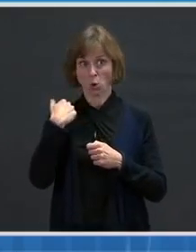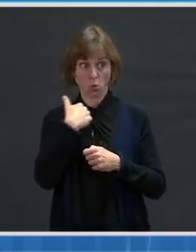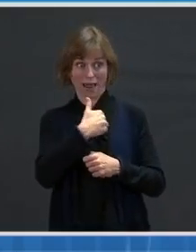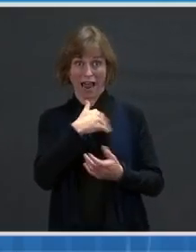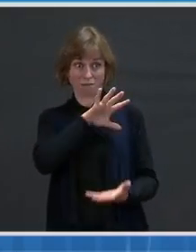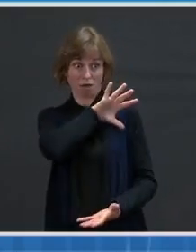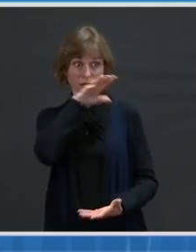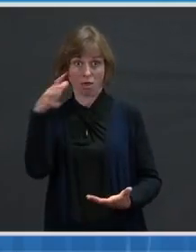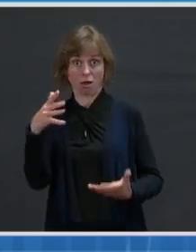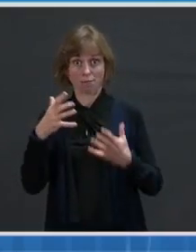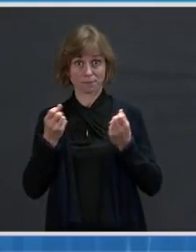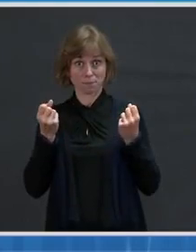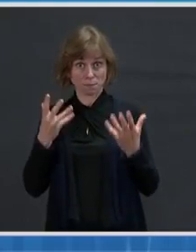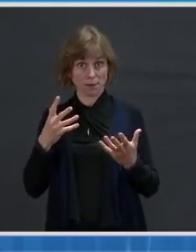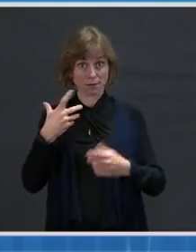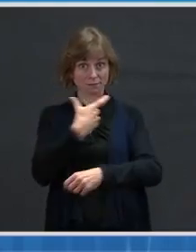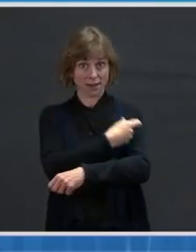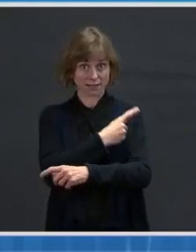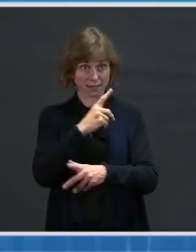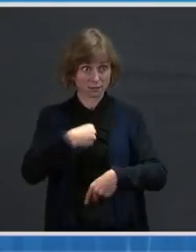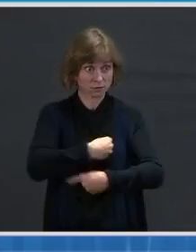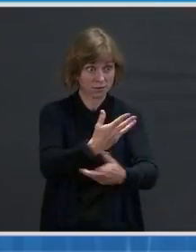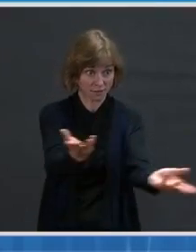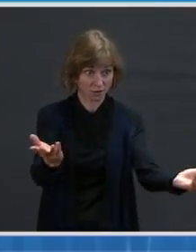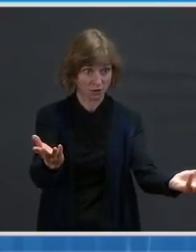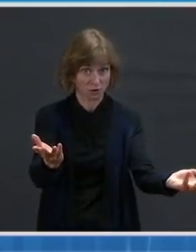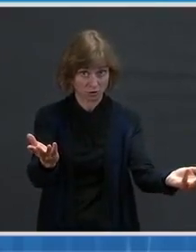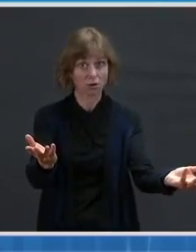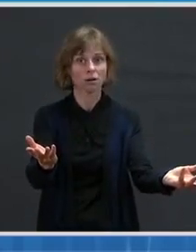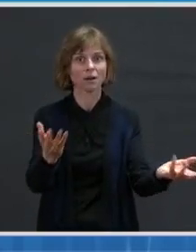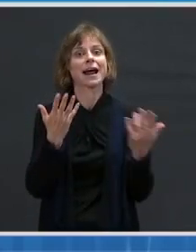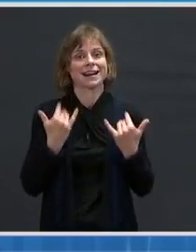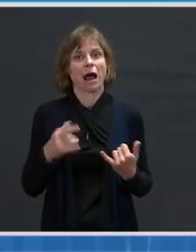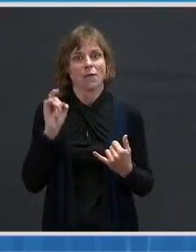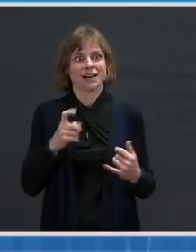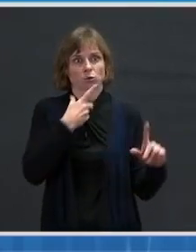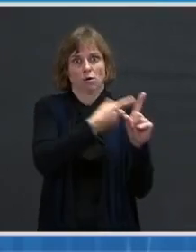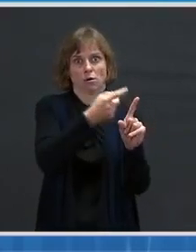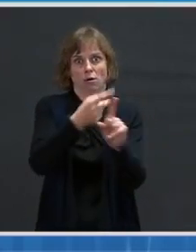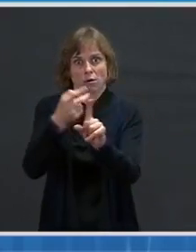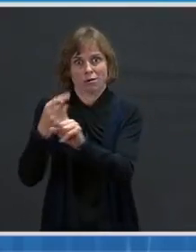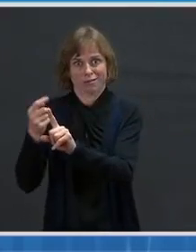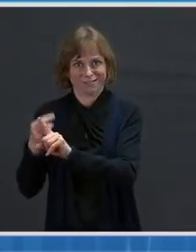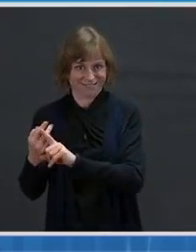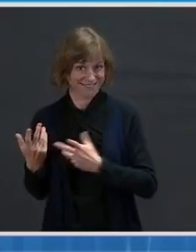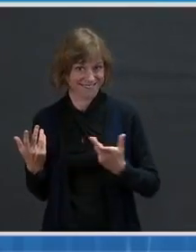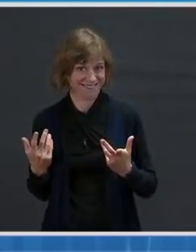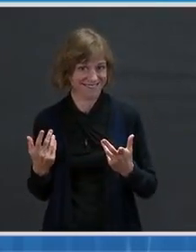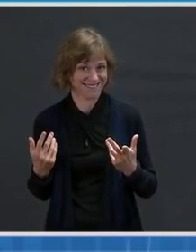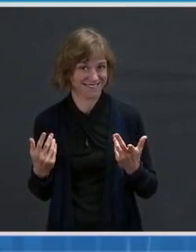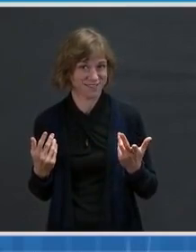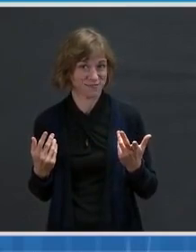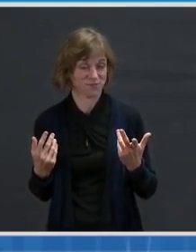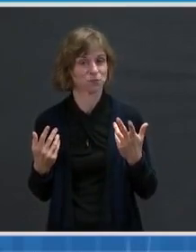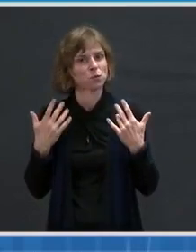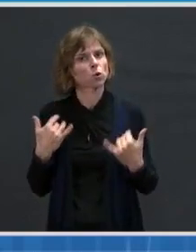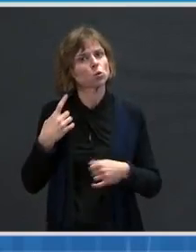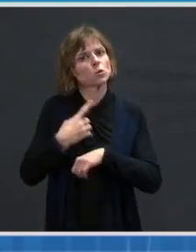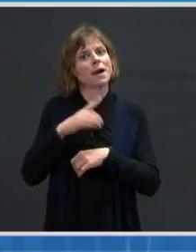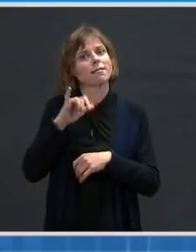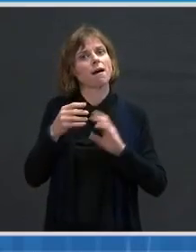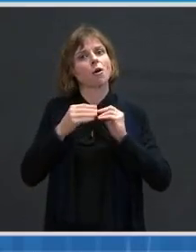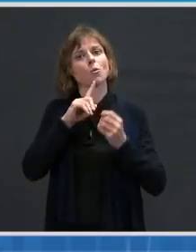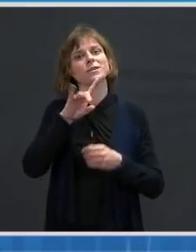vaccines that have been delivered that need to now be administered. Now today, that number is about